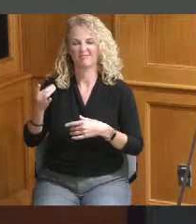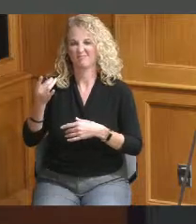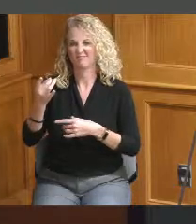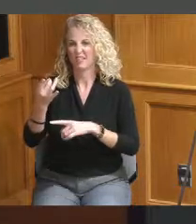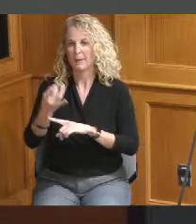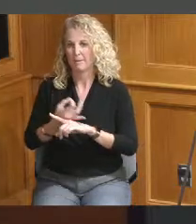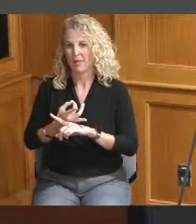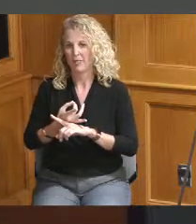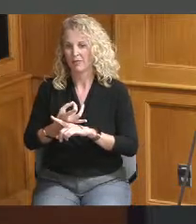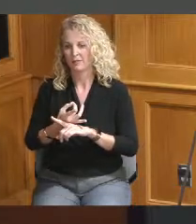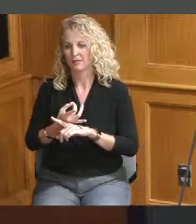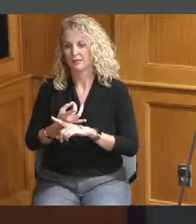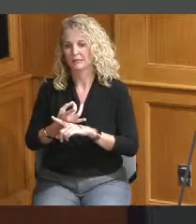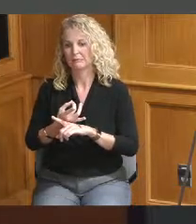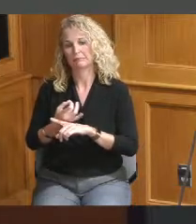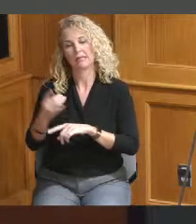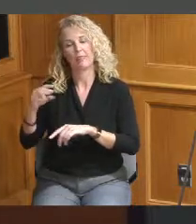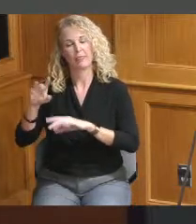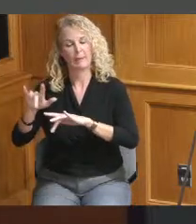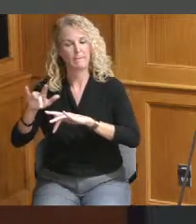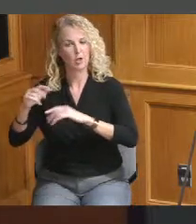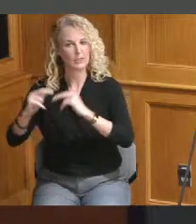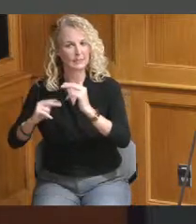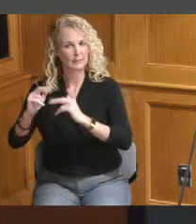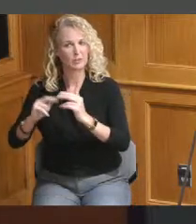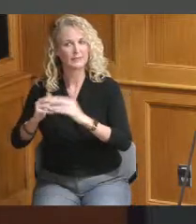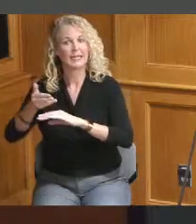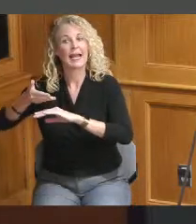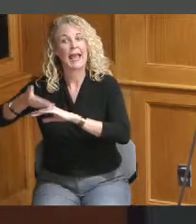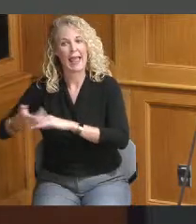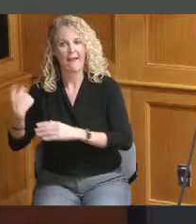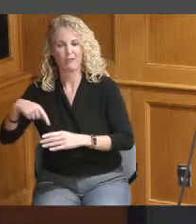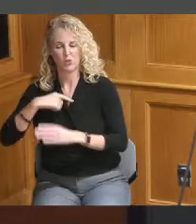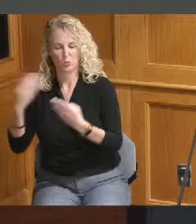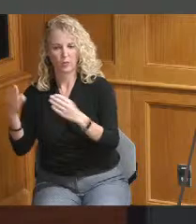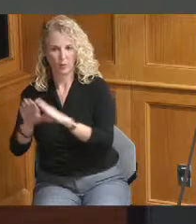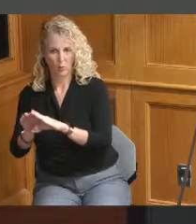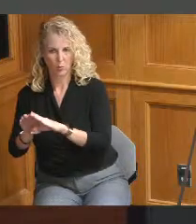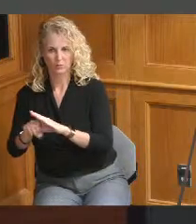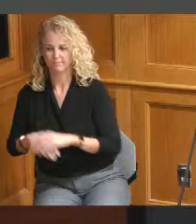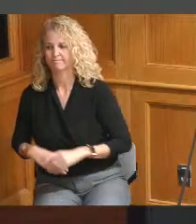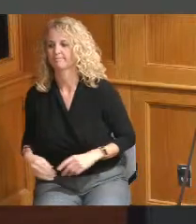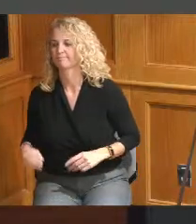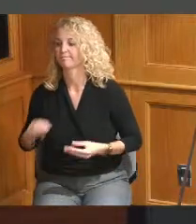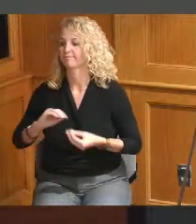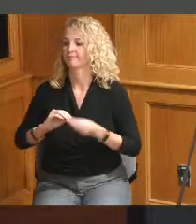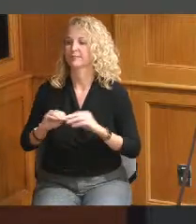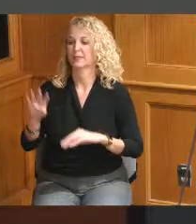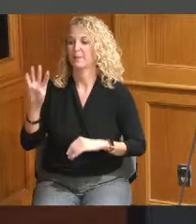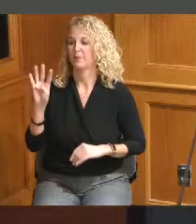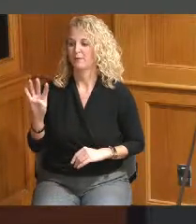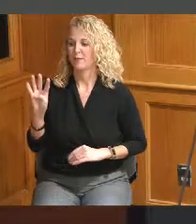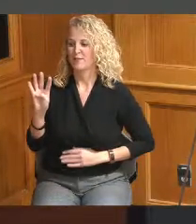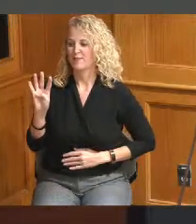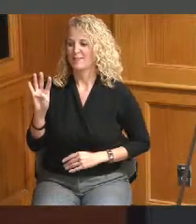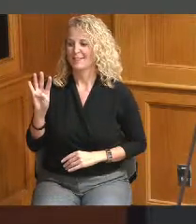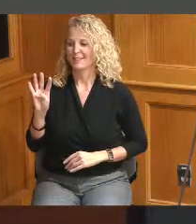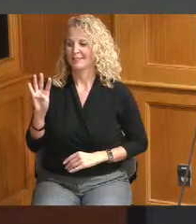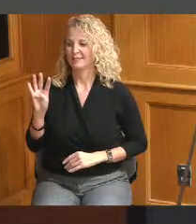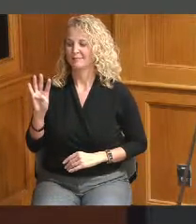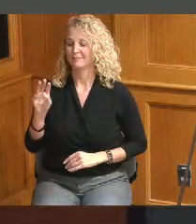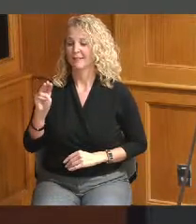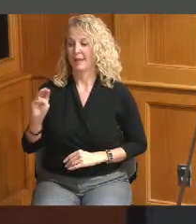period out at the Mercy building after the county closed on that building. Item number 4 is